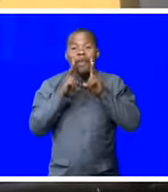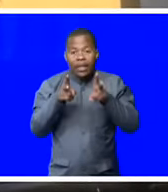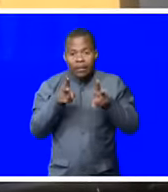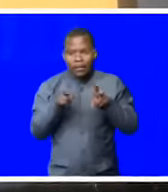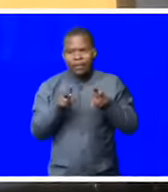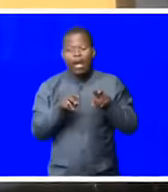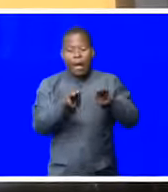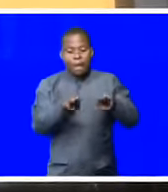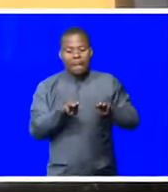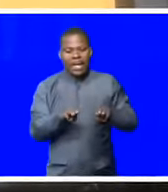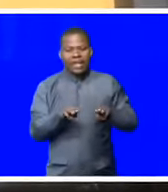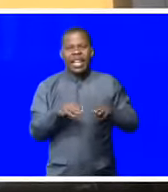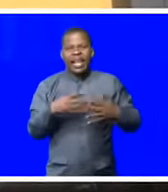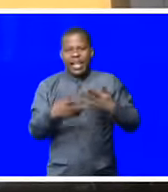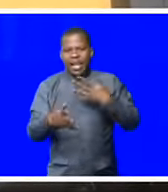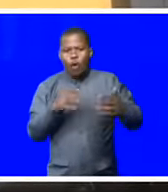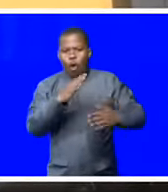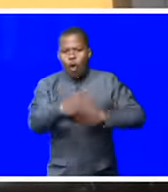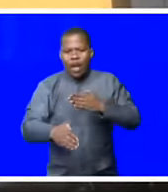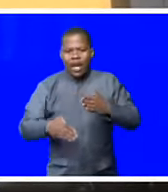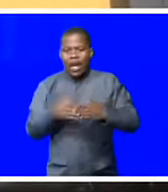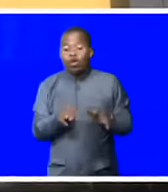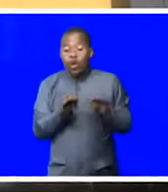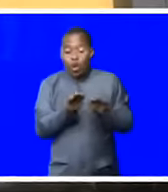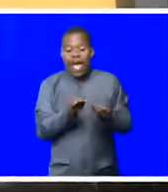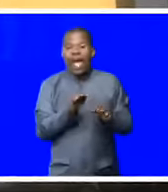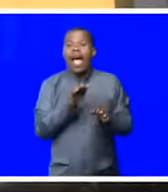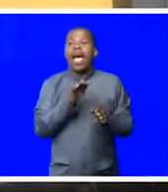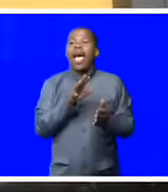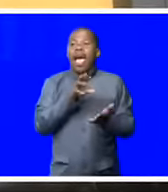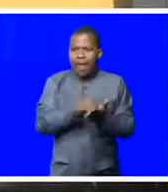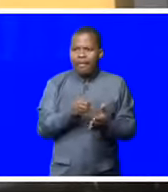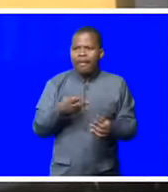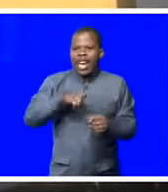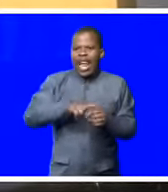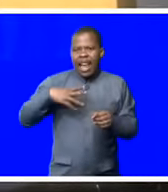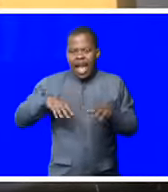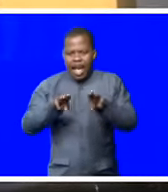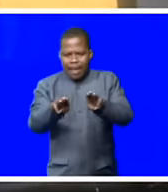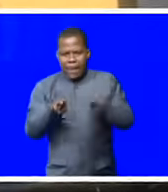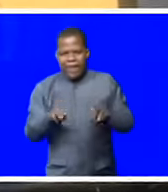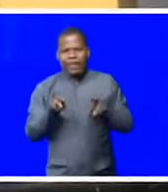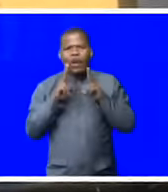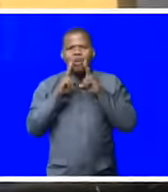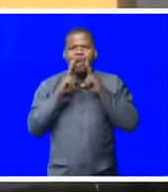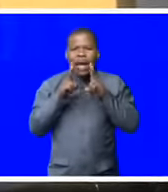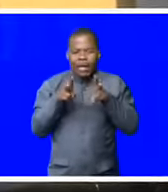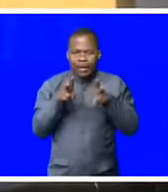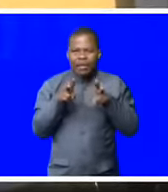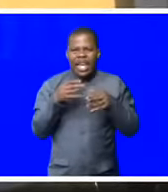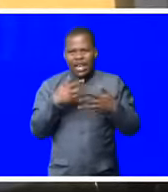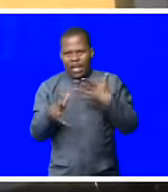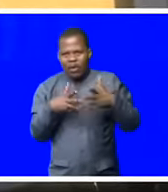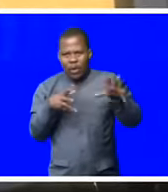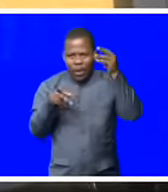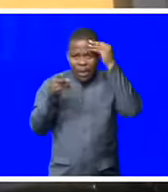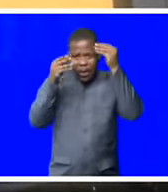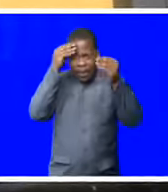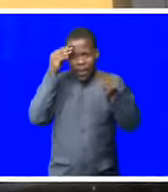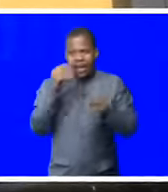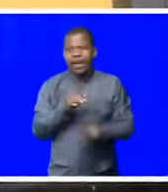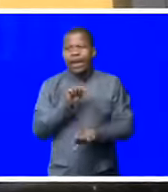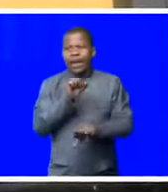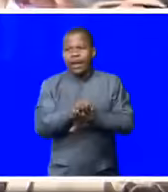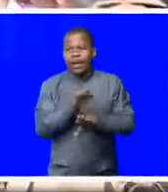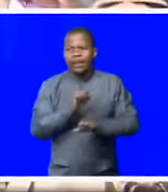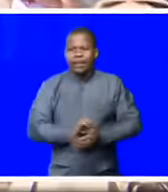the best areas where tourists can come and experience what you really have best